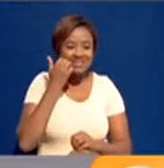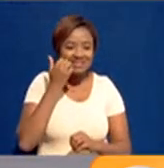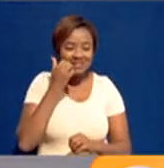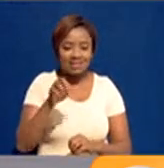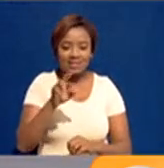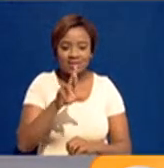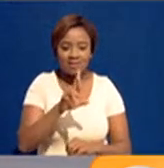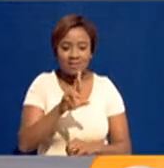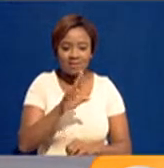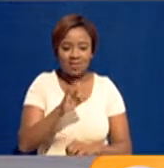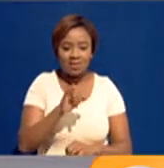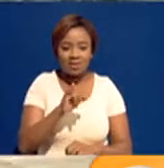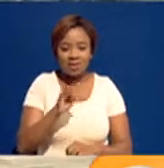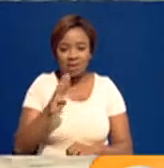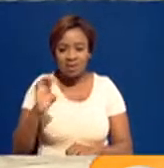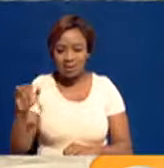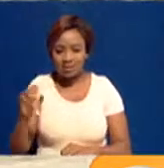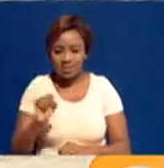rabies.